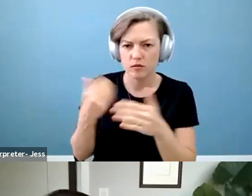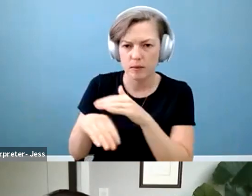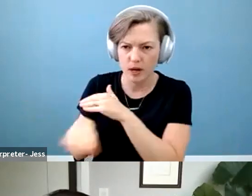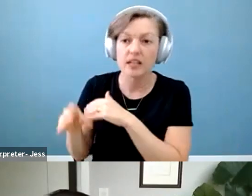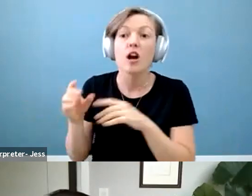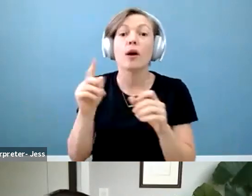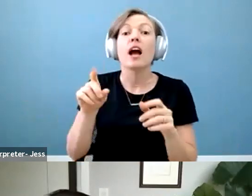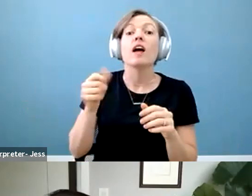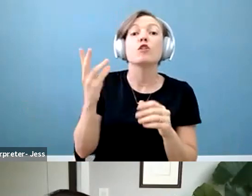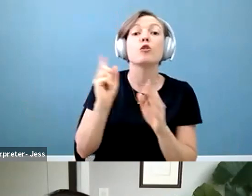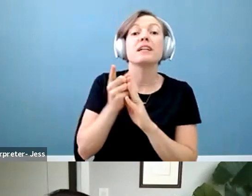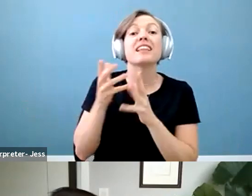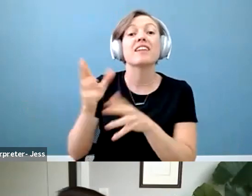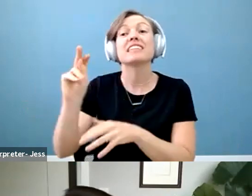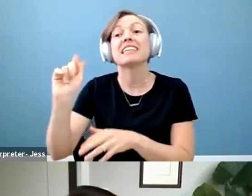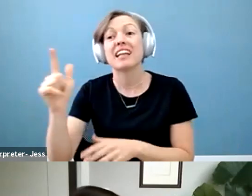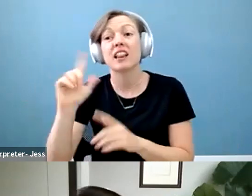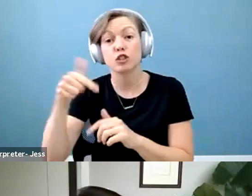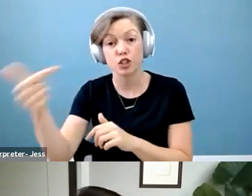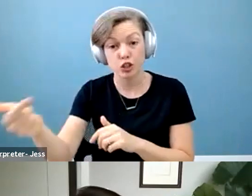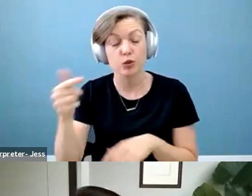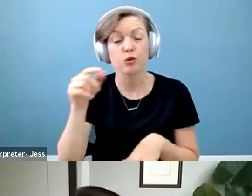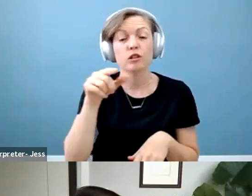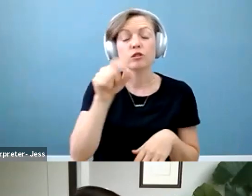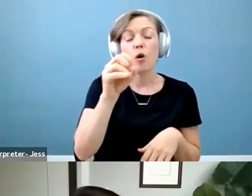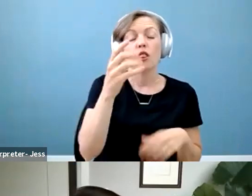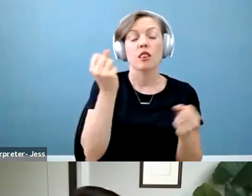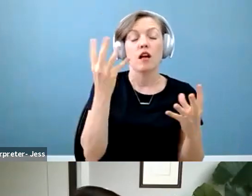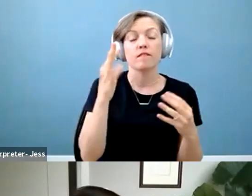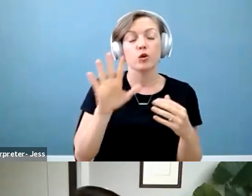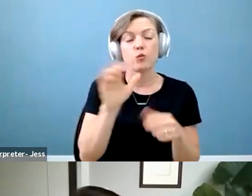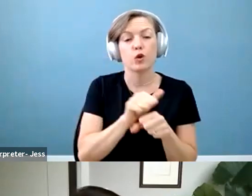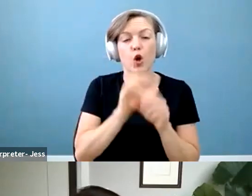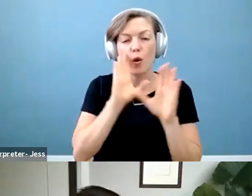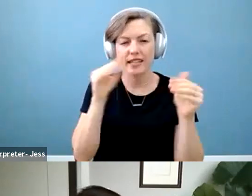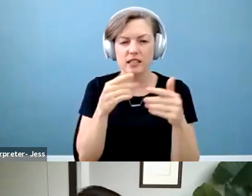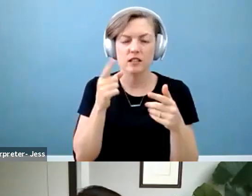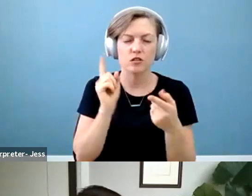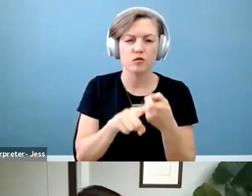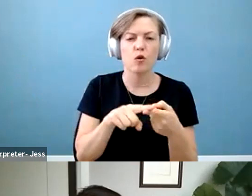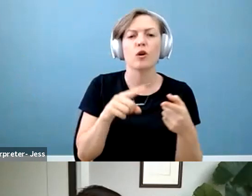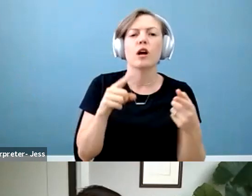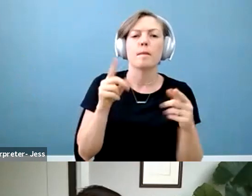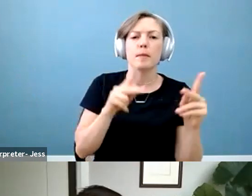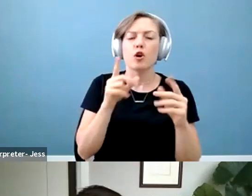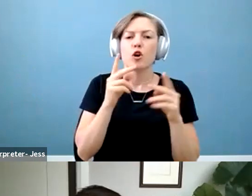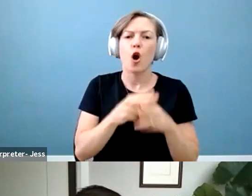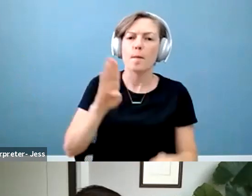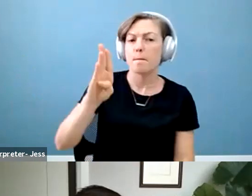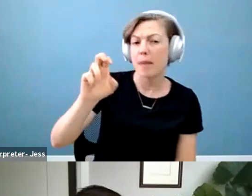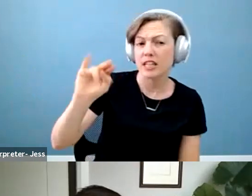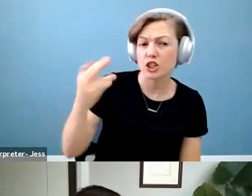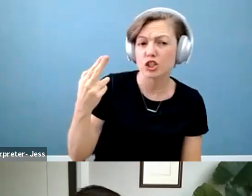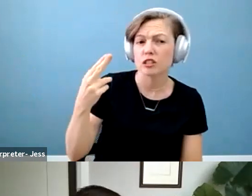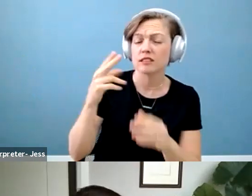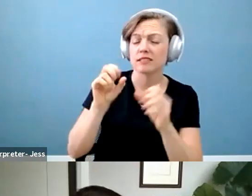minutes left. Neil, I'm going to turn to you. So, a lot of your work is oriented towards the, what people might call the bench science, the pure